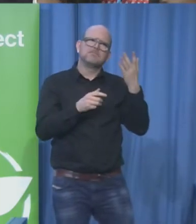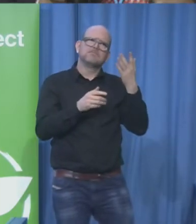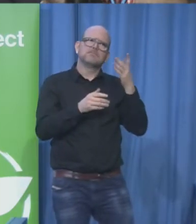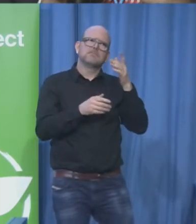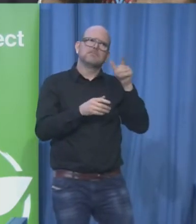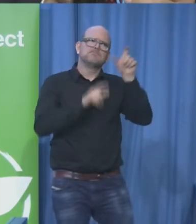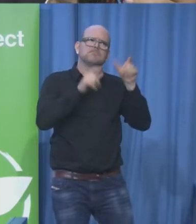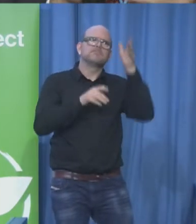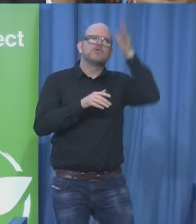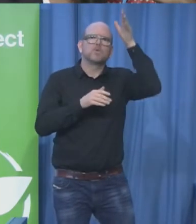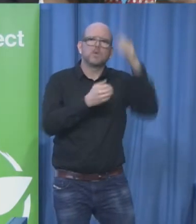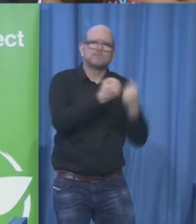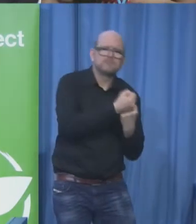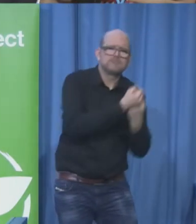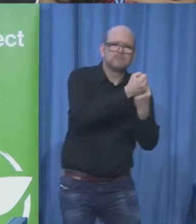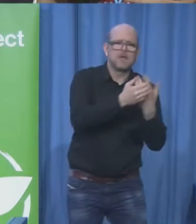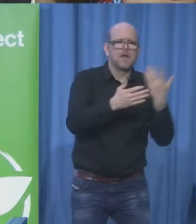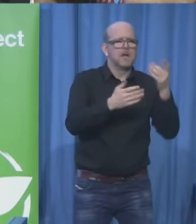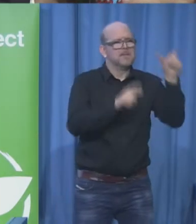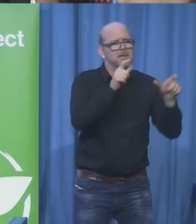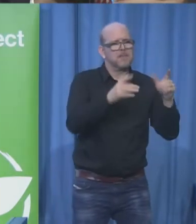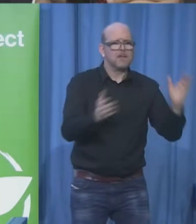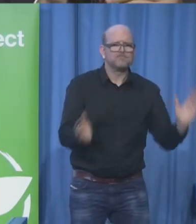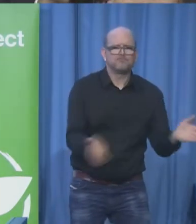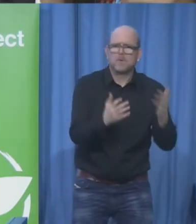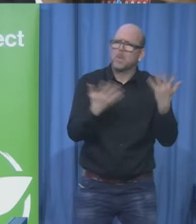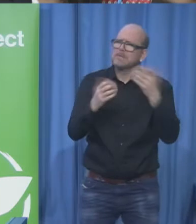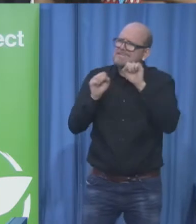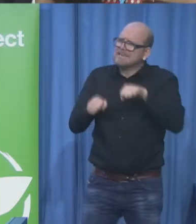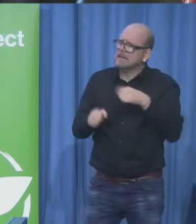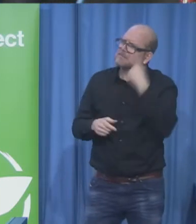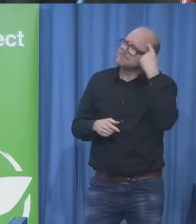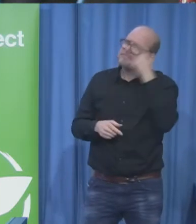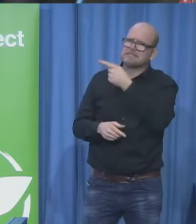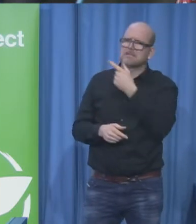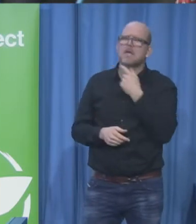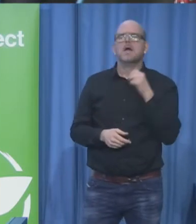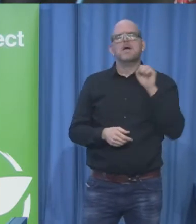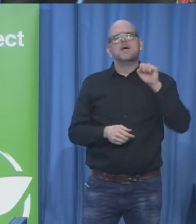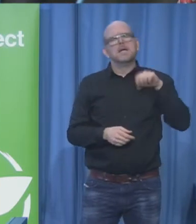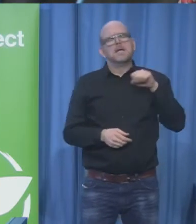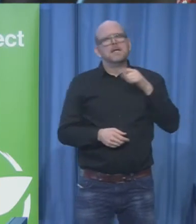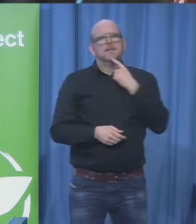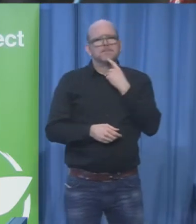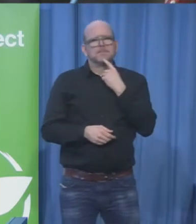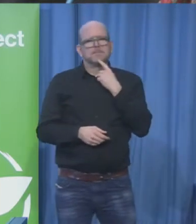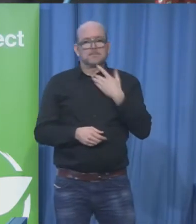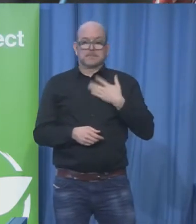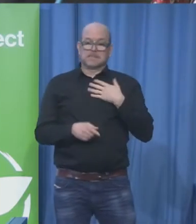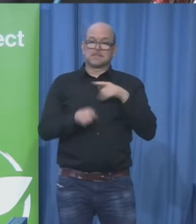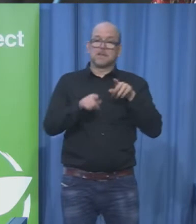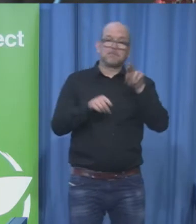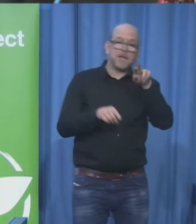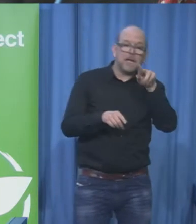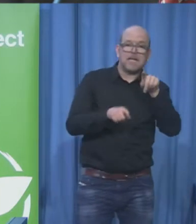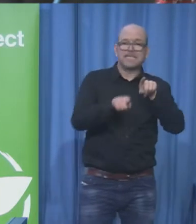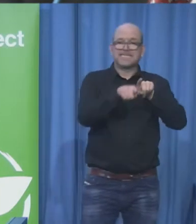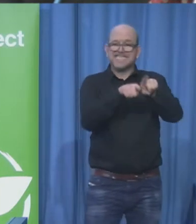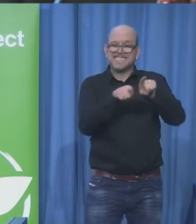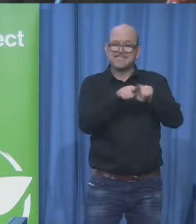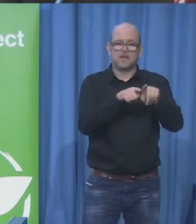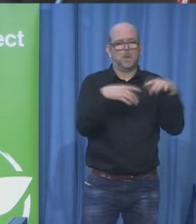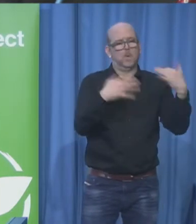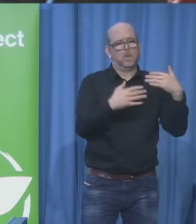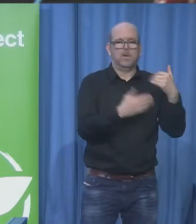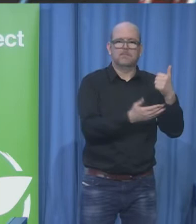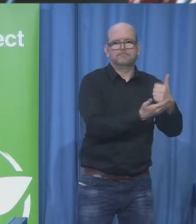It really comes to your parents, and it comes to your siblings, and it comes to the people that are around you. And I